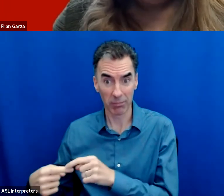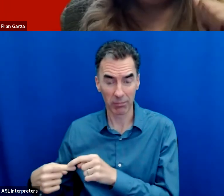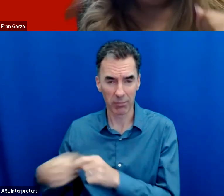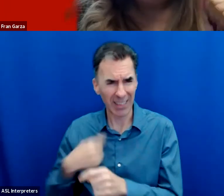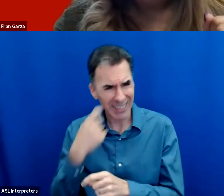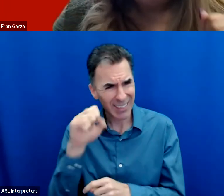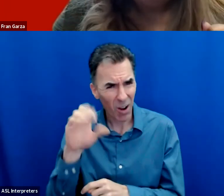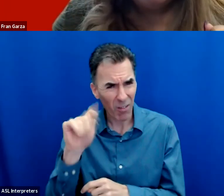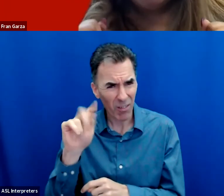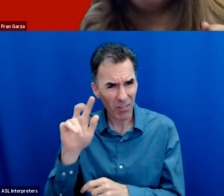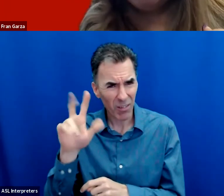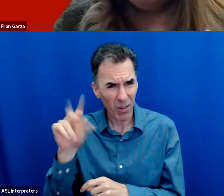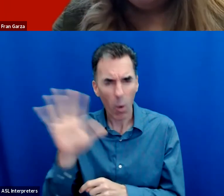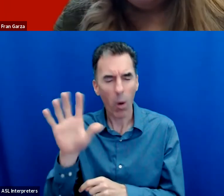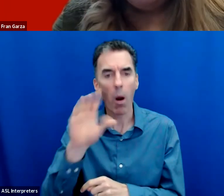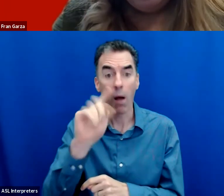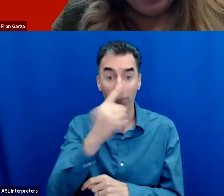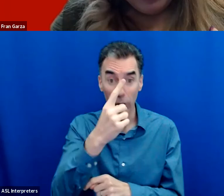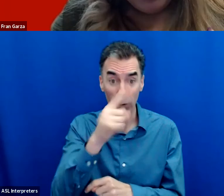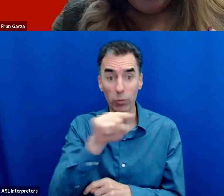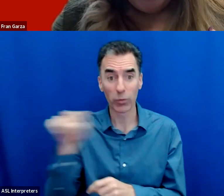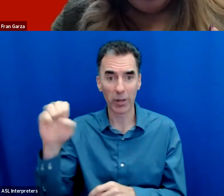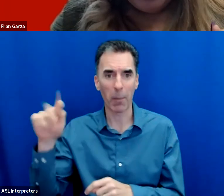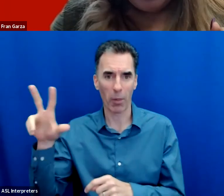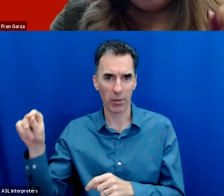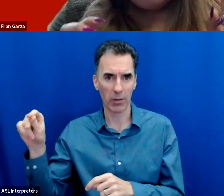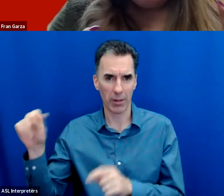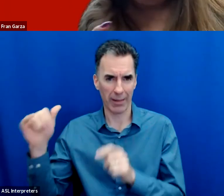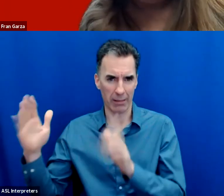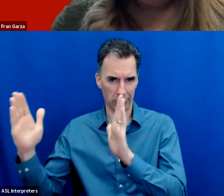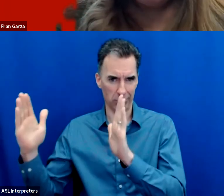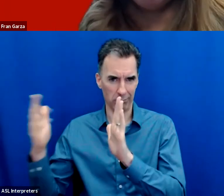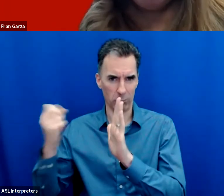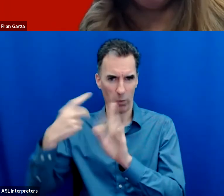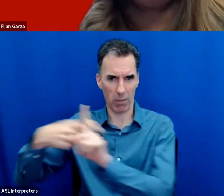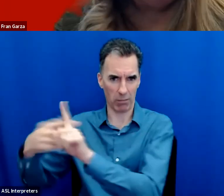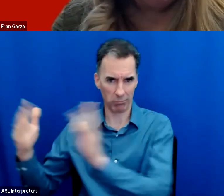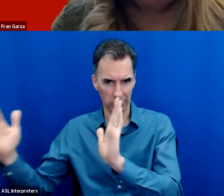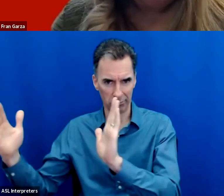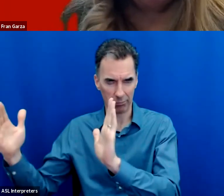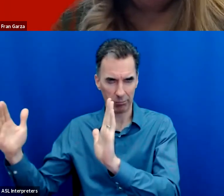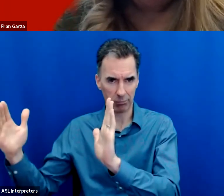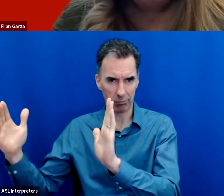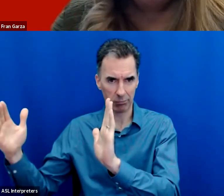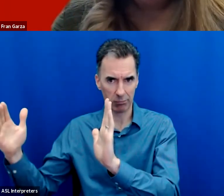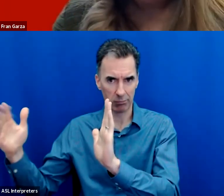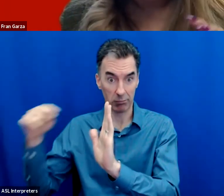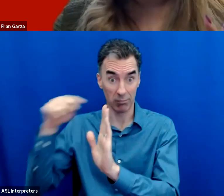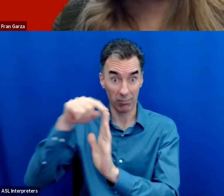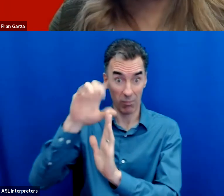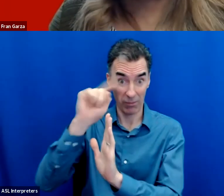I? It's October 1st through September 30th. So any plan changes will be effective October